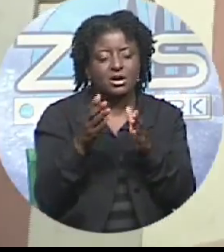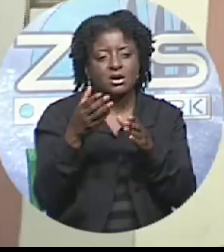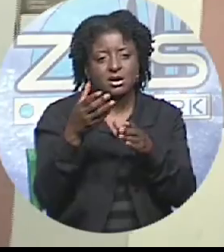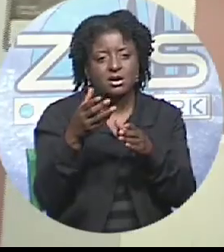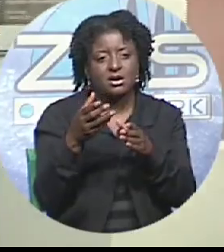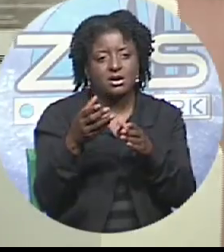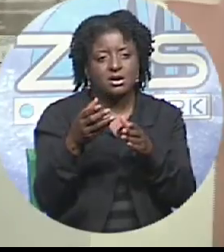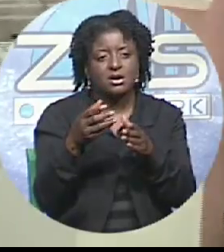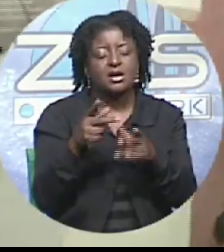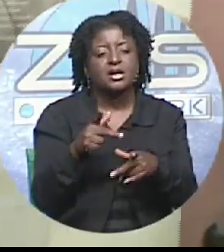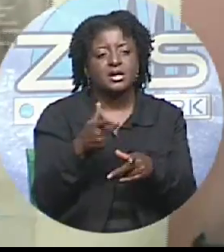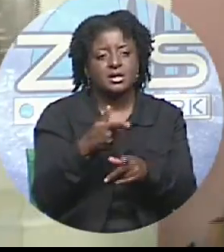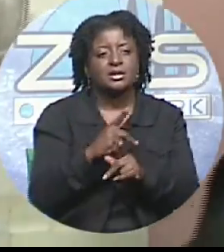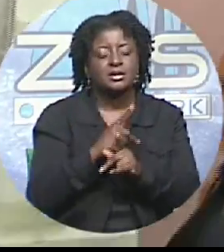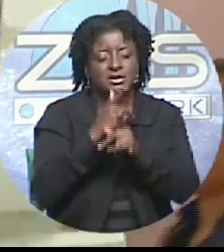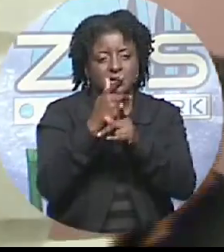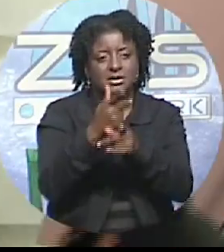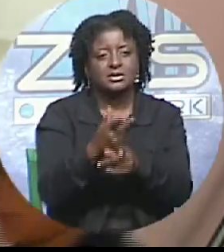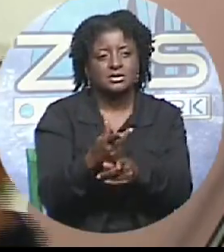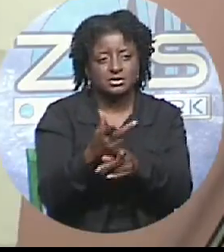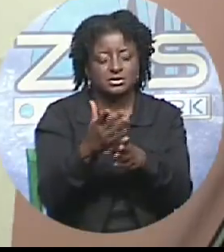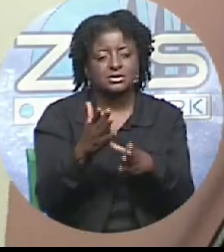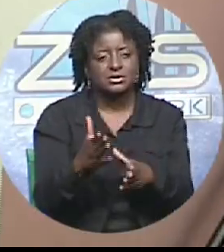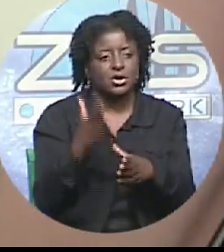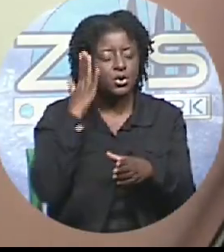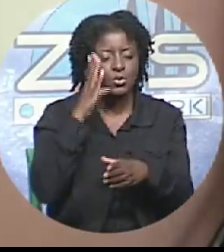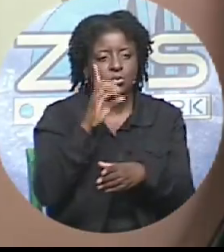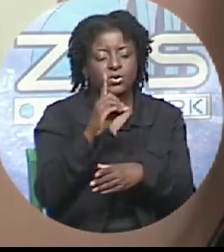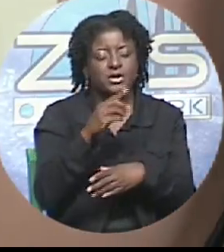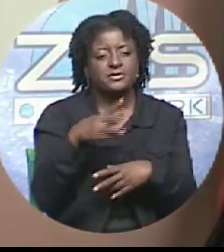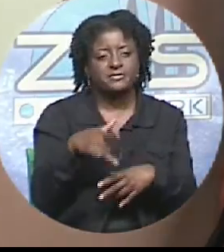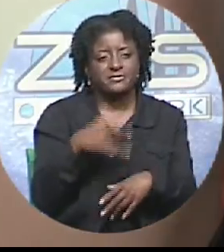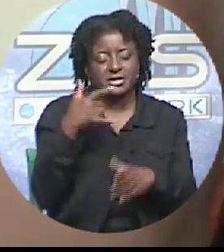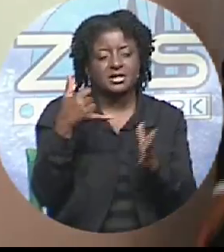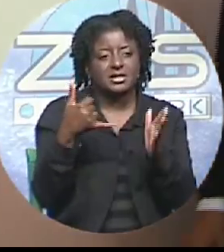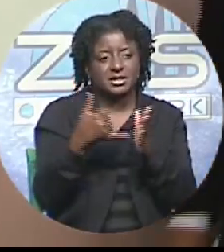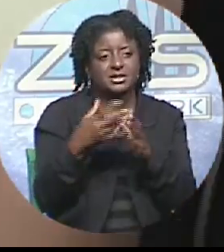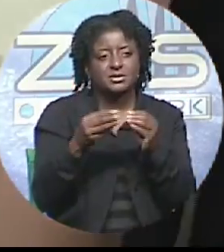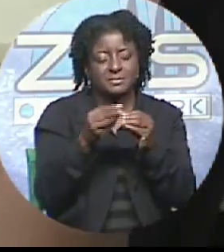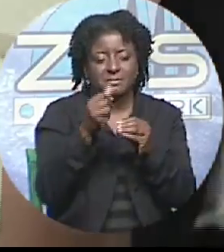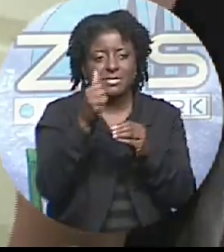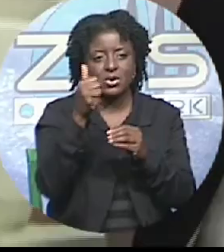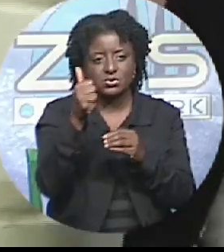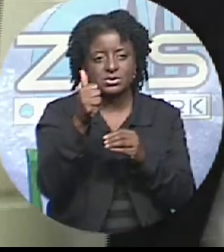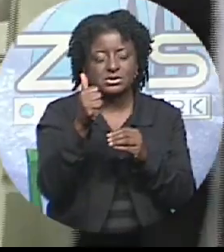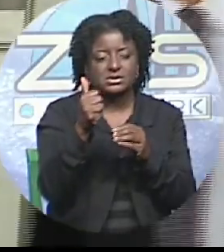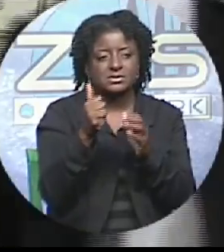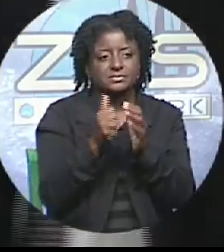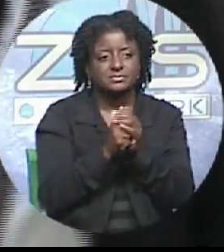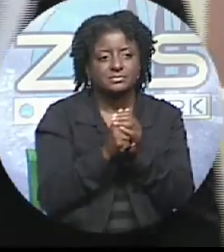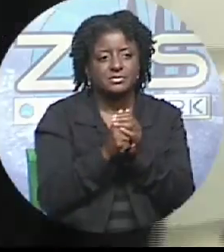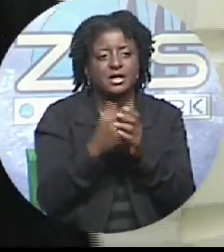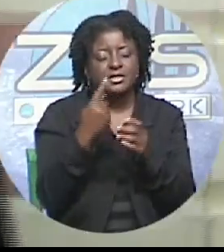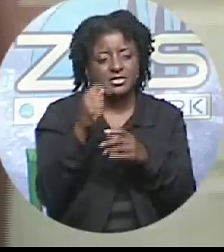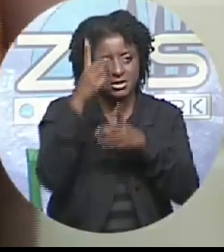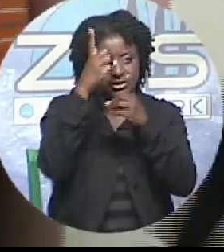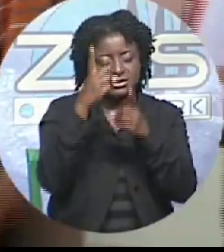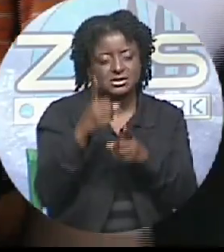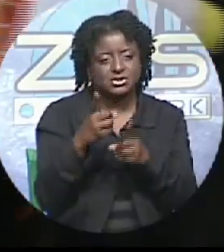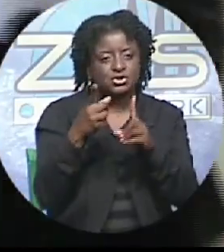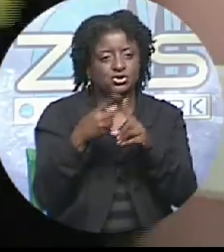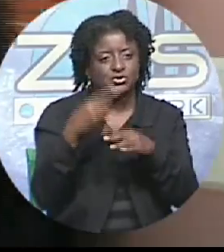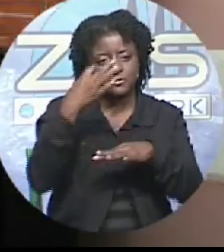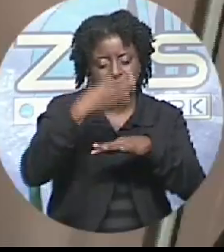owed $2,000 are who would feel it the most. Maury said Bahama's decision to file in Delaware was unjustified